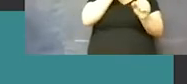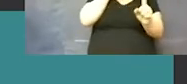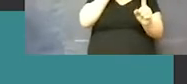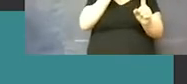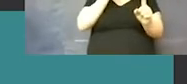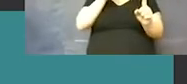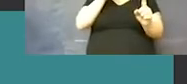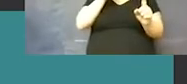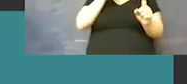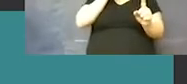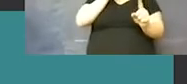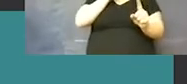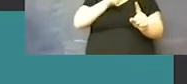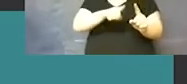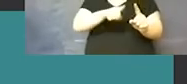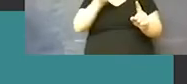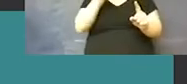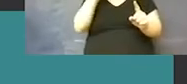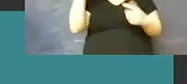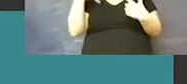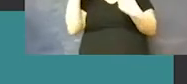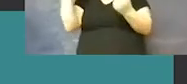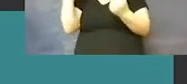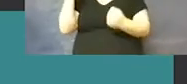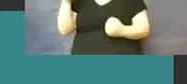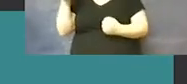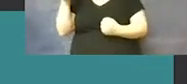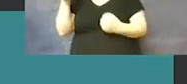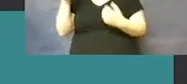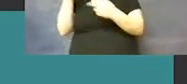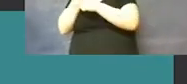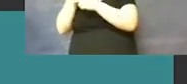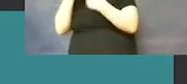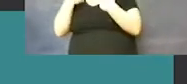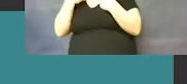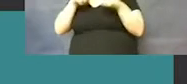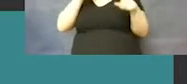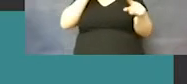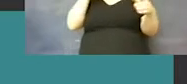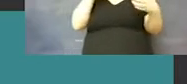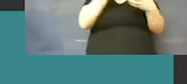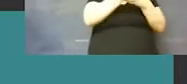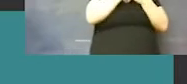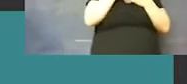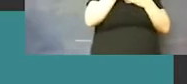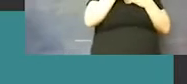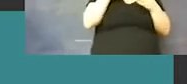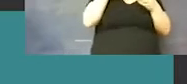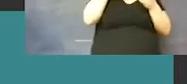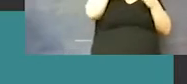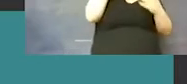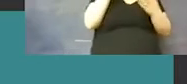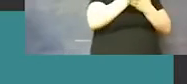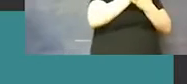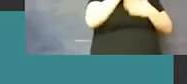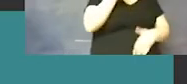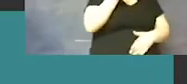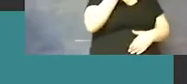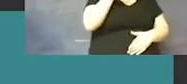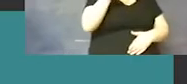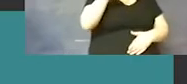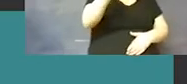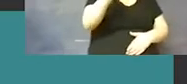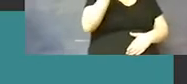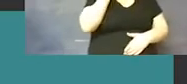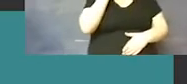incidence rate like the health department calculates, but it features data that we've been collecting on the dashboard since September. And you can see the cases, you know,